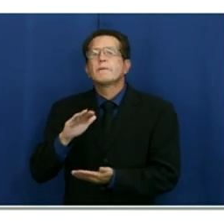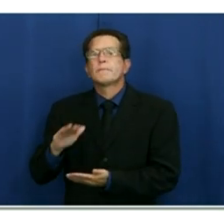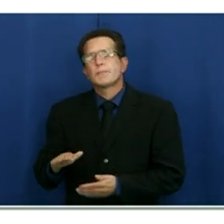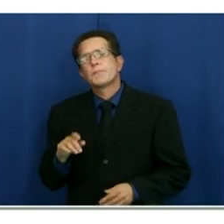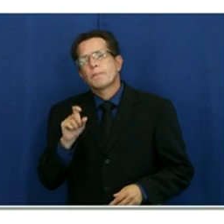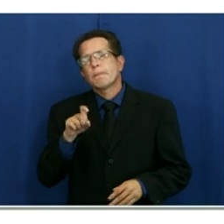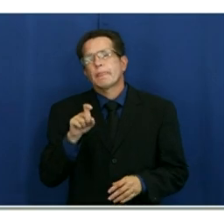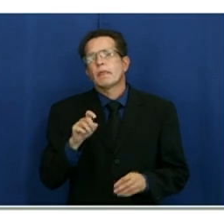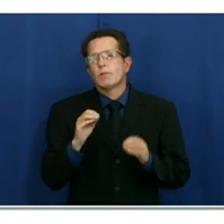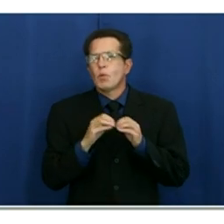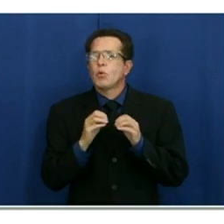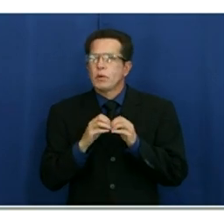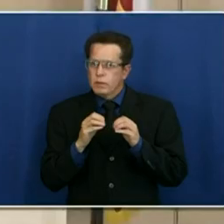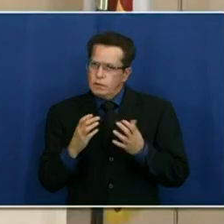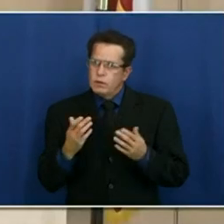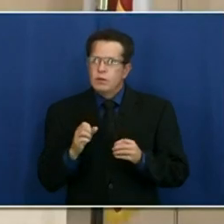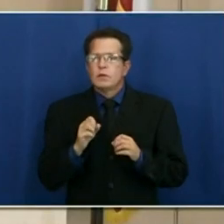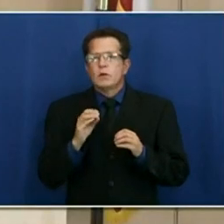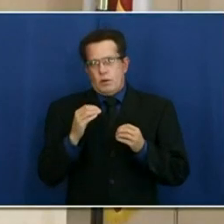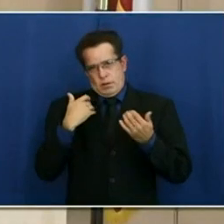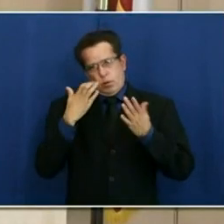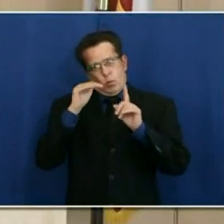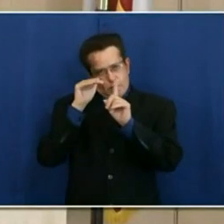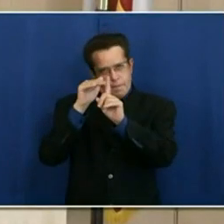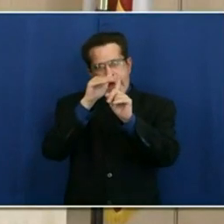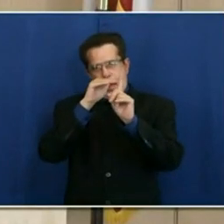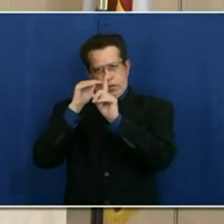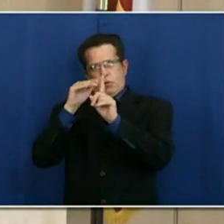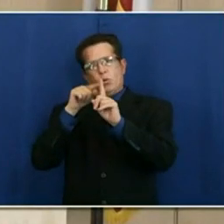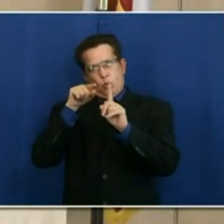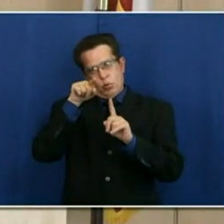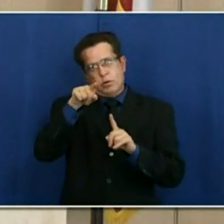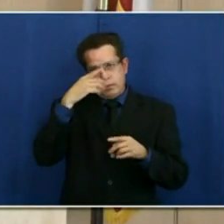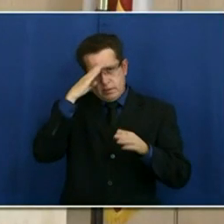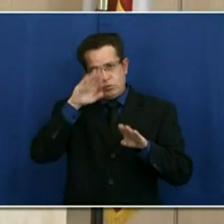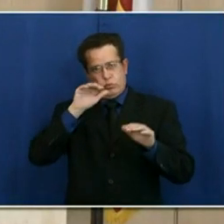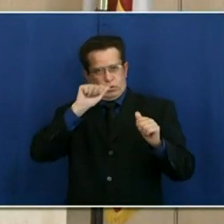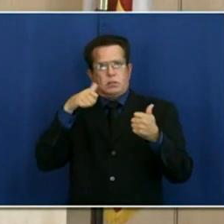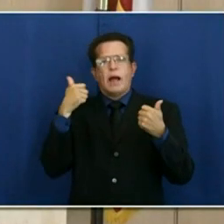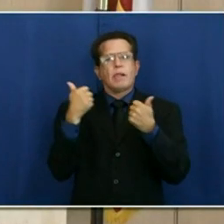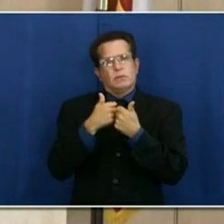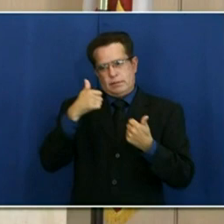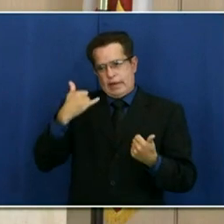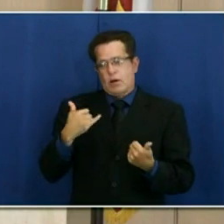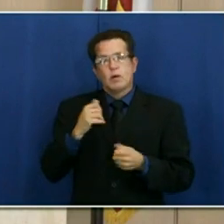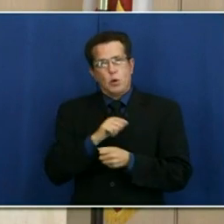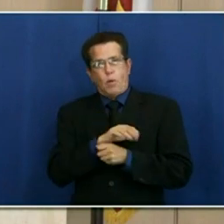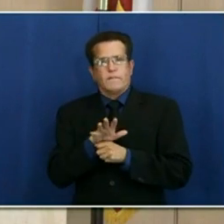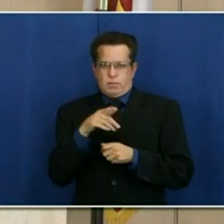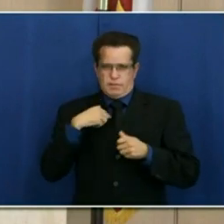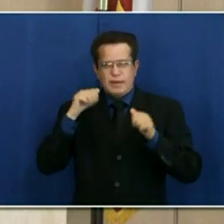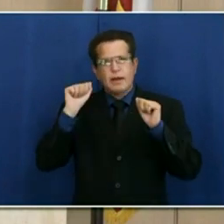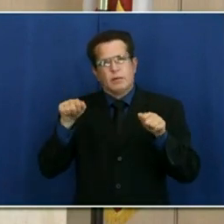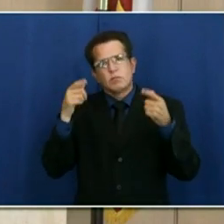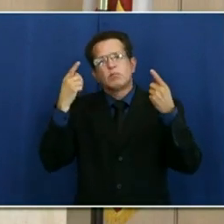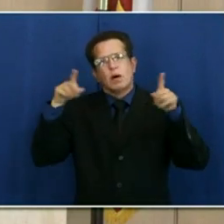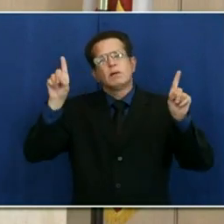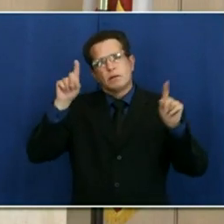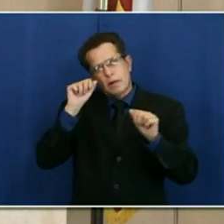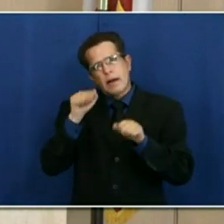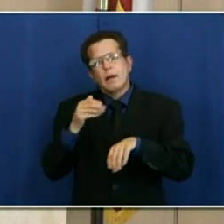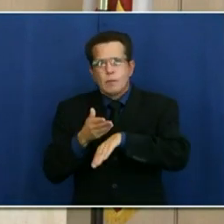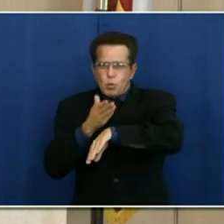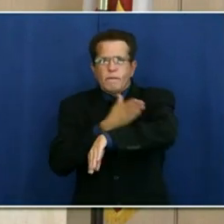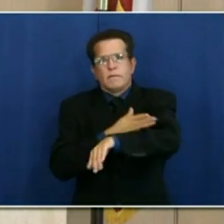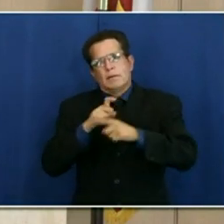So in closing, and as a reminder, we can address the challenges of COVID-19 successfully, but again, we need